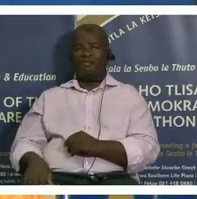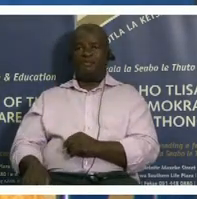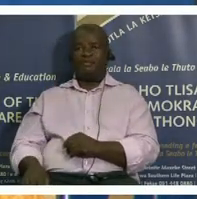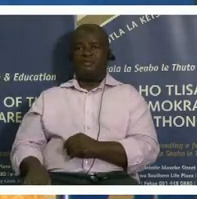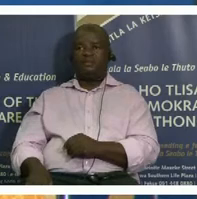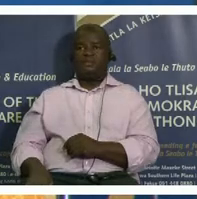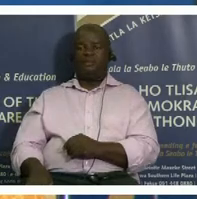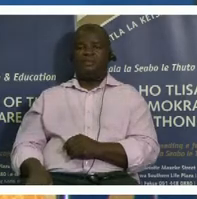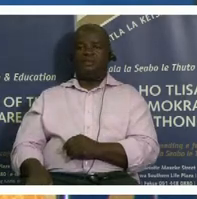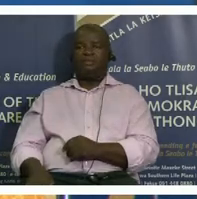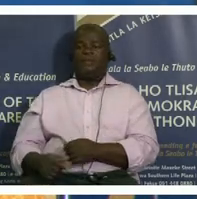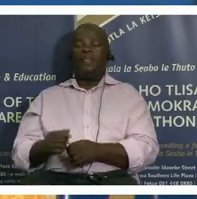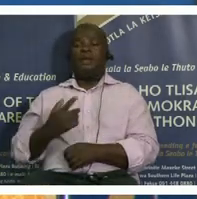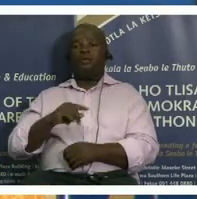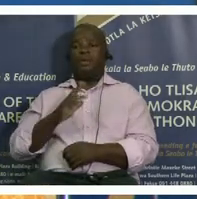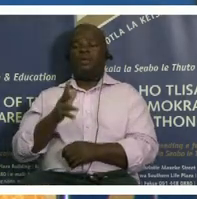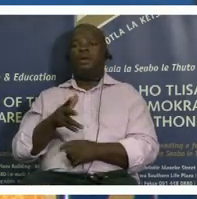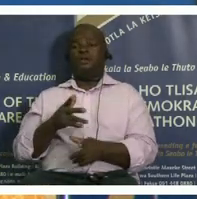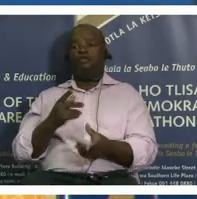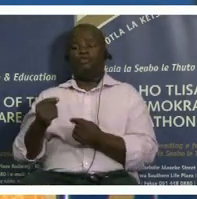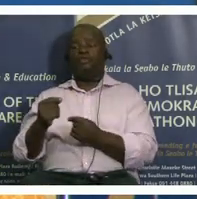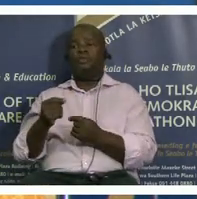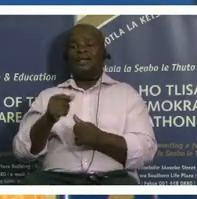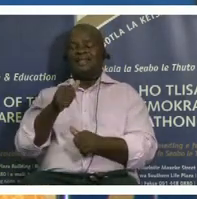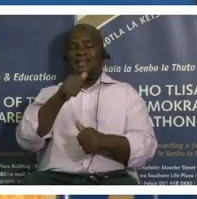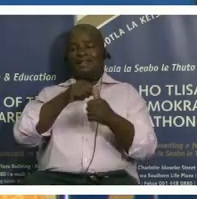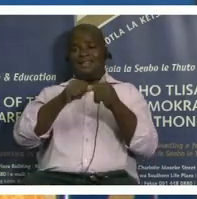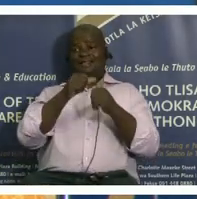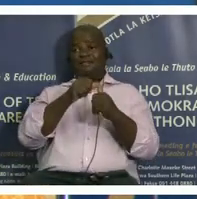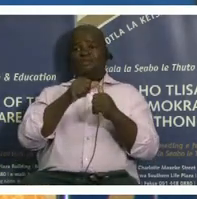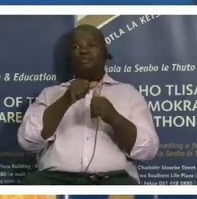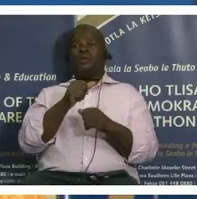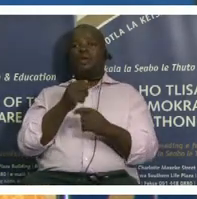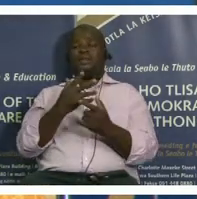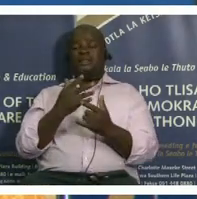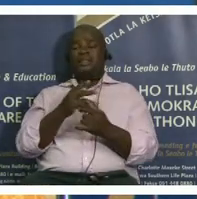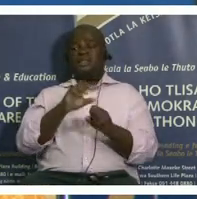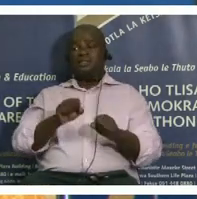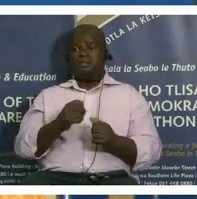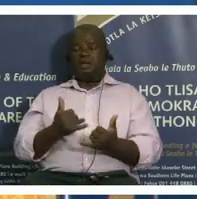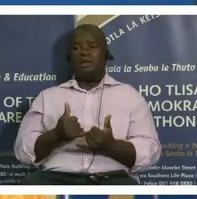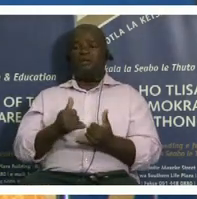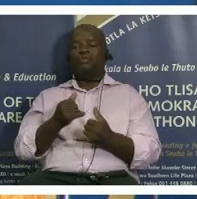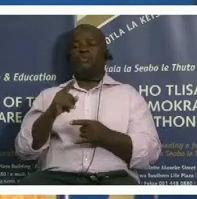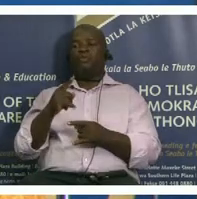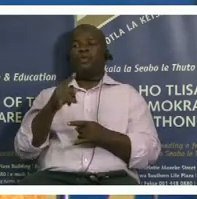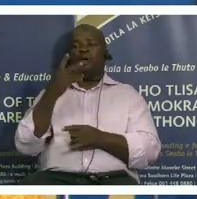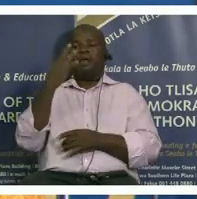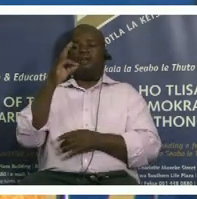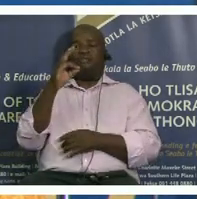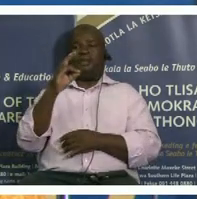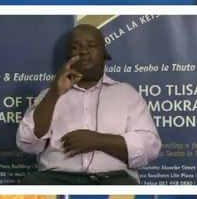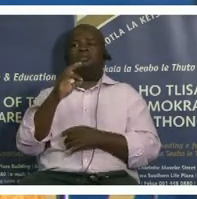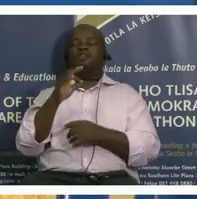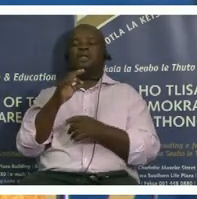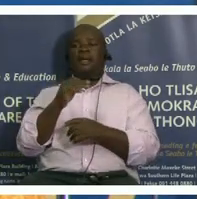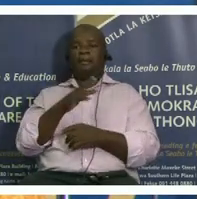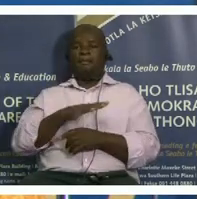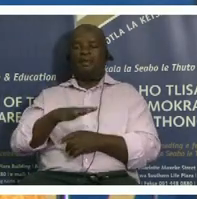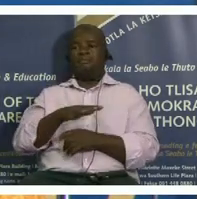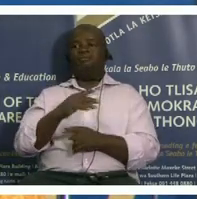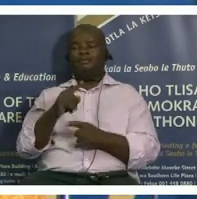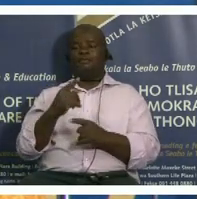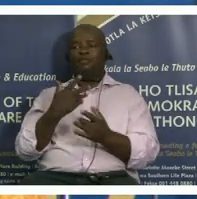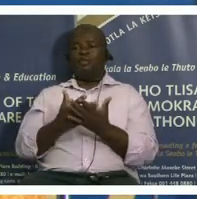We will undertake a substantial review of the current state of our public entities and reposition them to